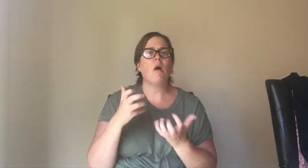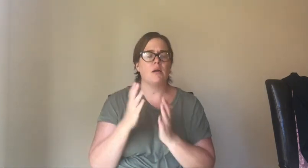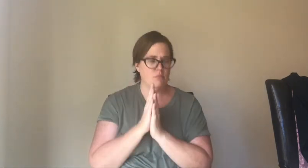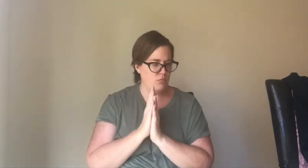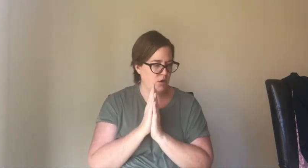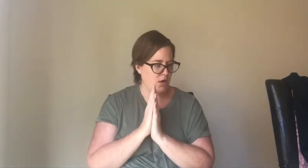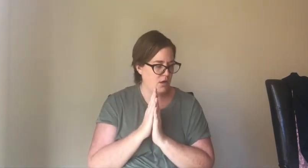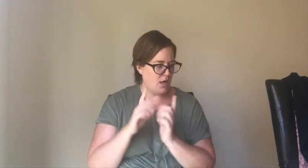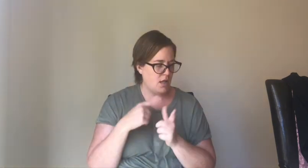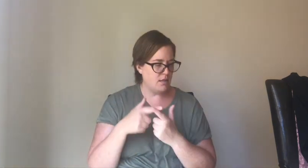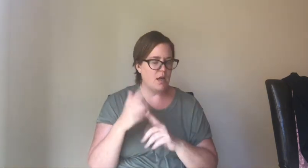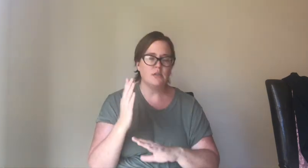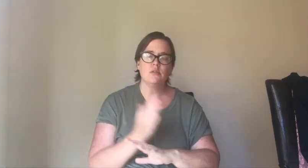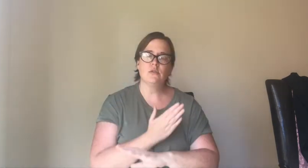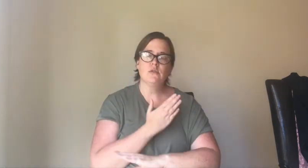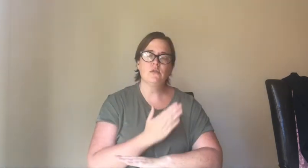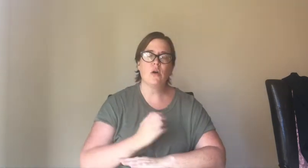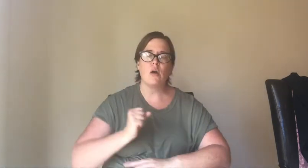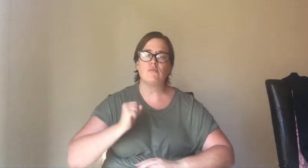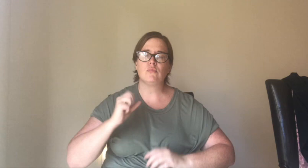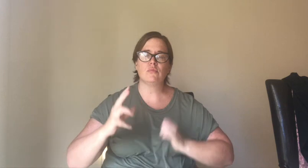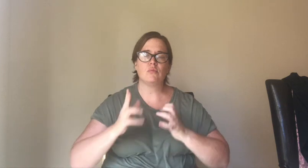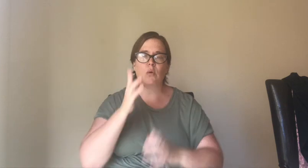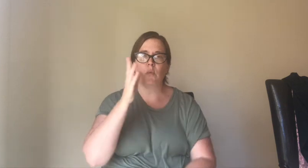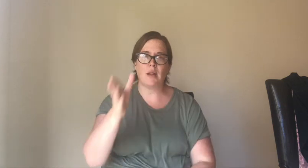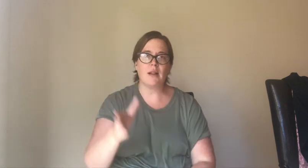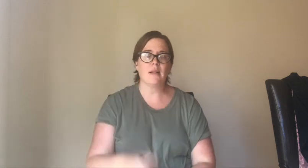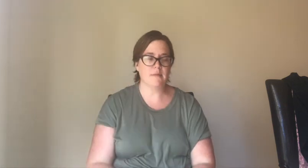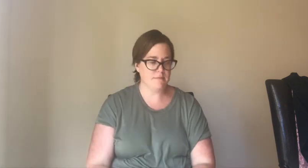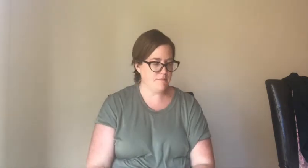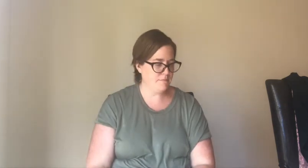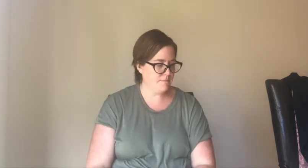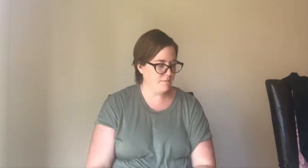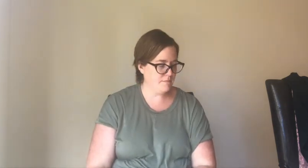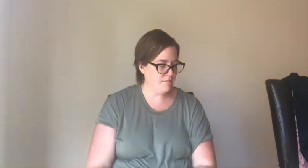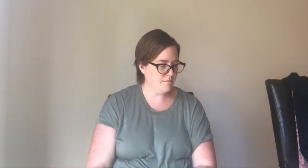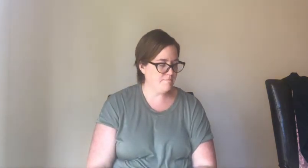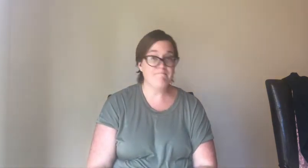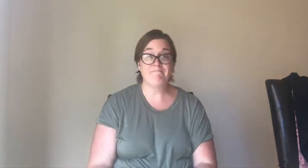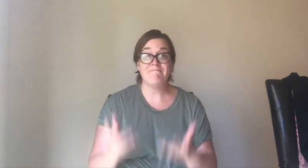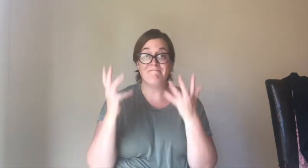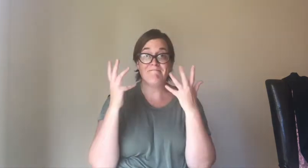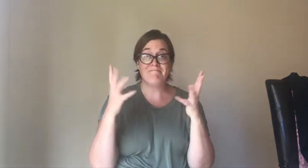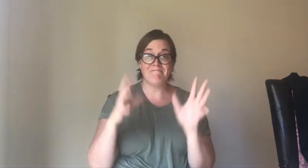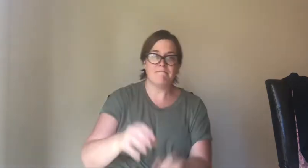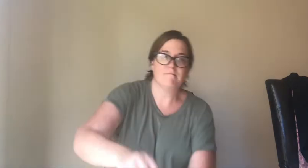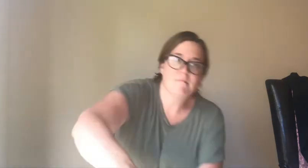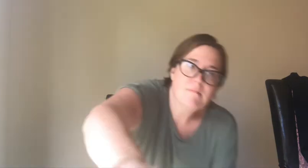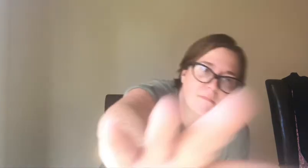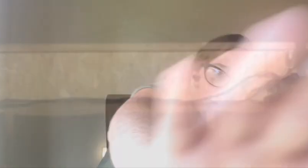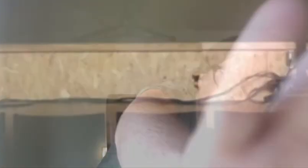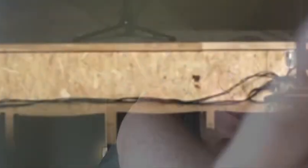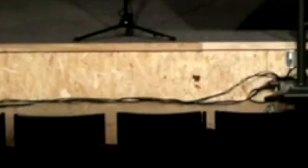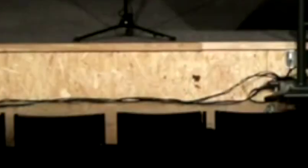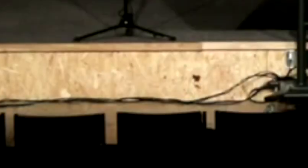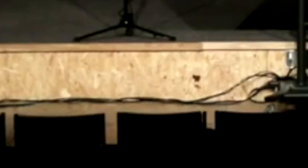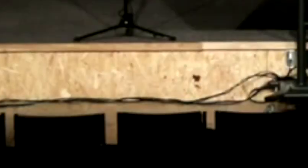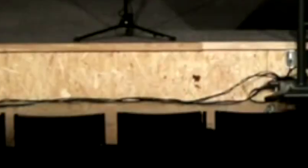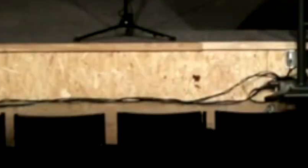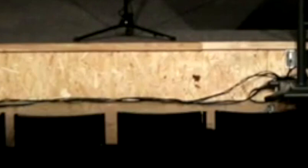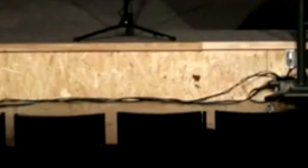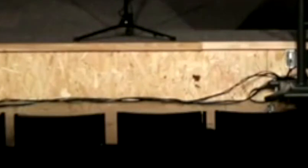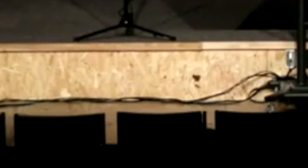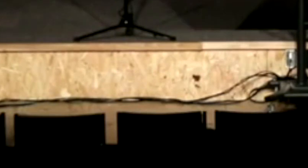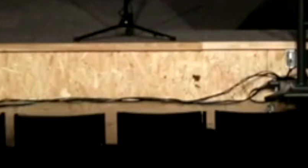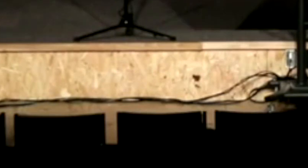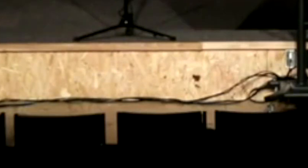system we find ourselves in, from whatever situation we find ourselves in. God has the power to rescue people when we trust in him and are not afraid to live his